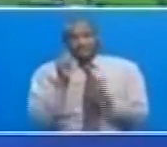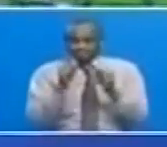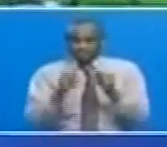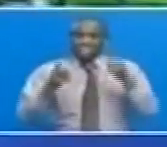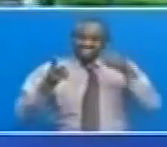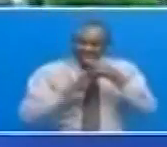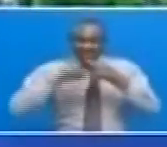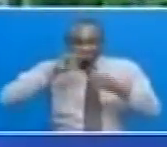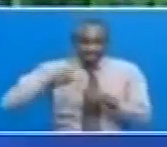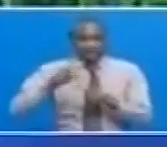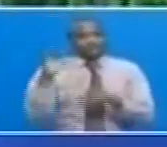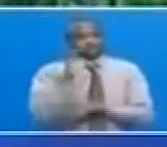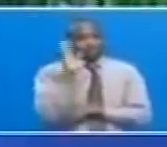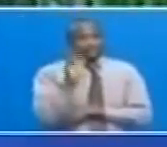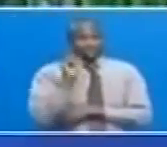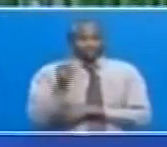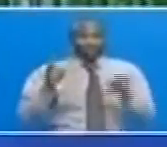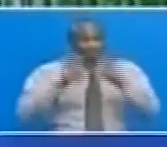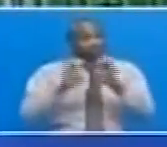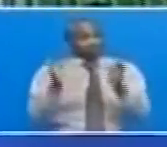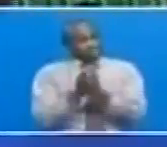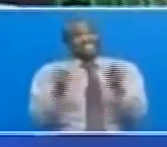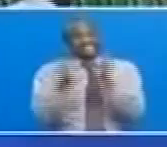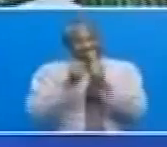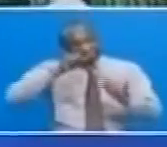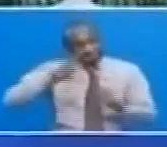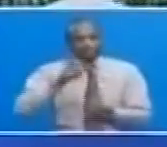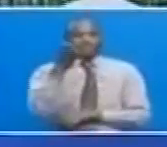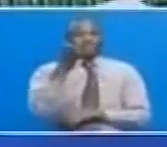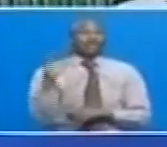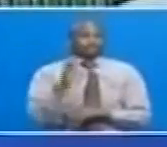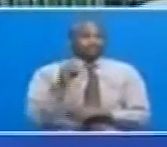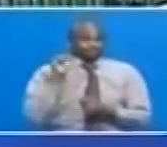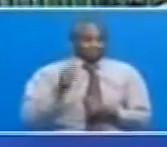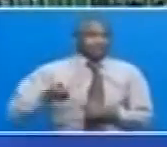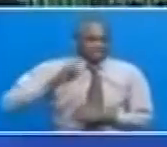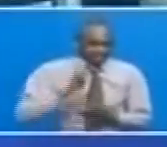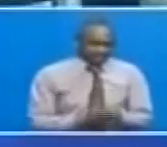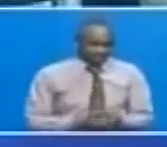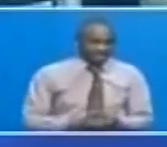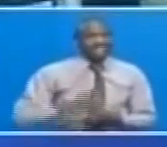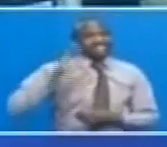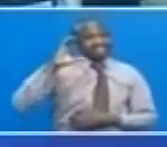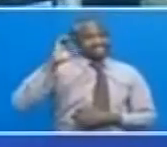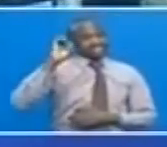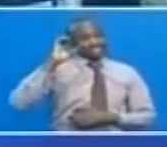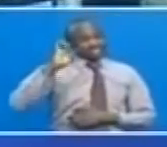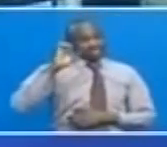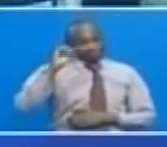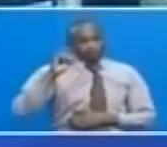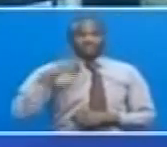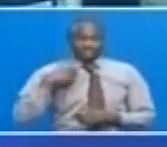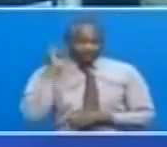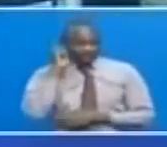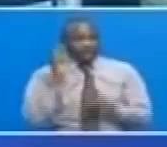million customers and expects to close the year with at least 10 million of them. According to the chief executive, investments in mobile and